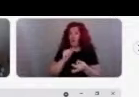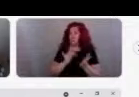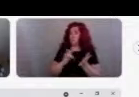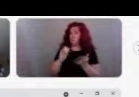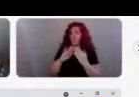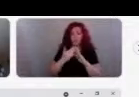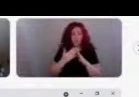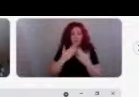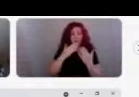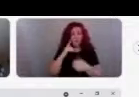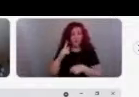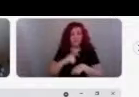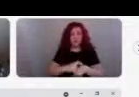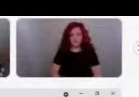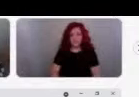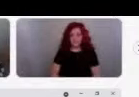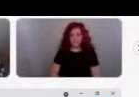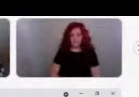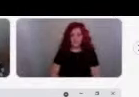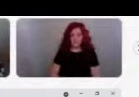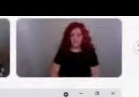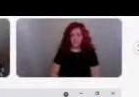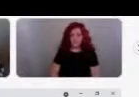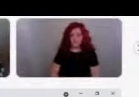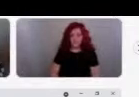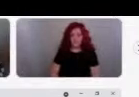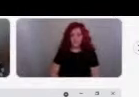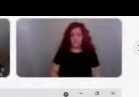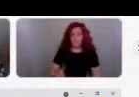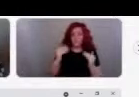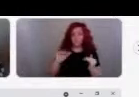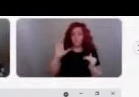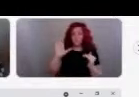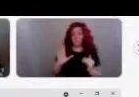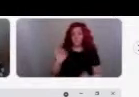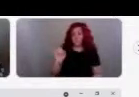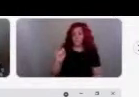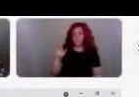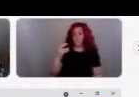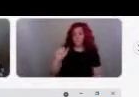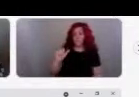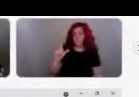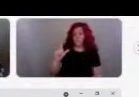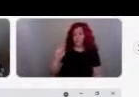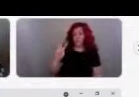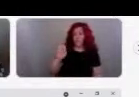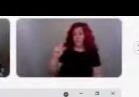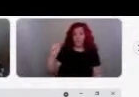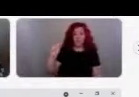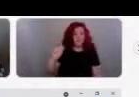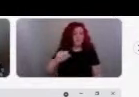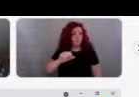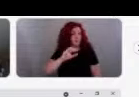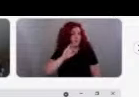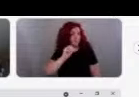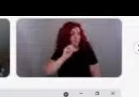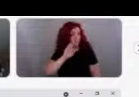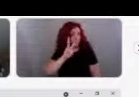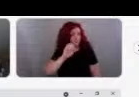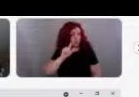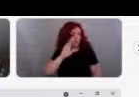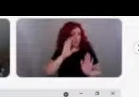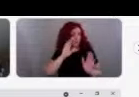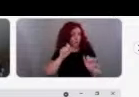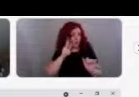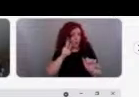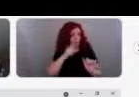you so much for your time thank you our next speaker is joshua wells mr wells hello can you hear me all right yes